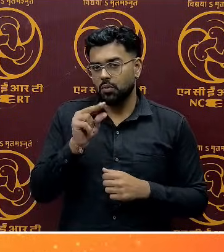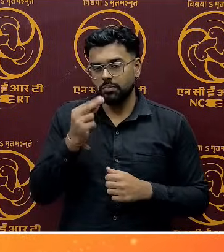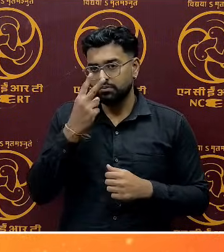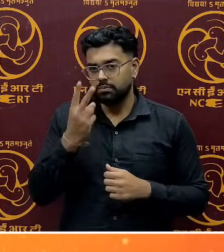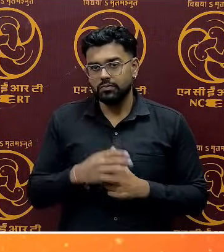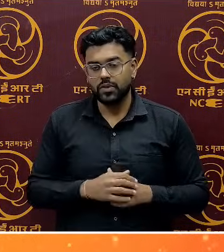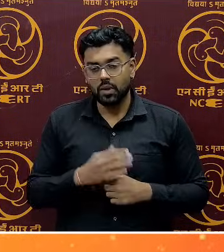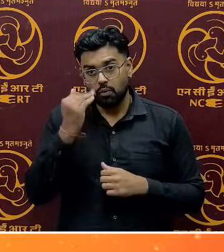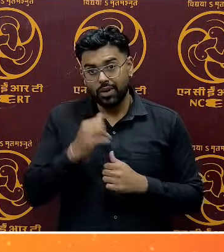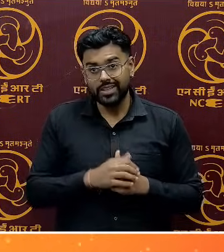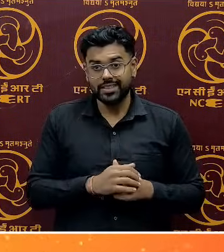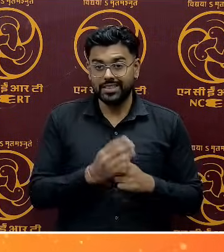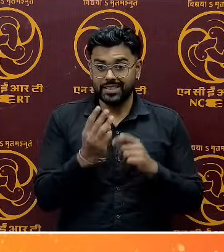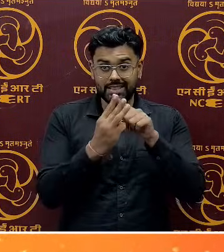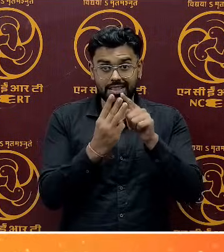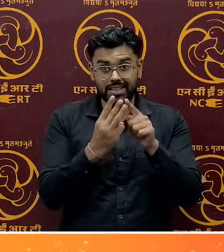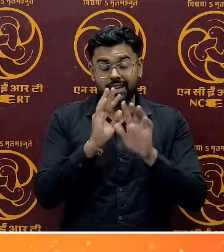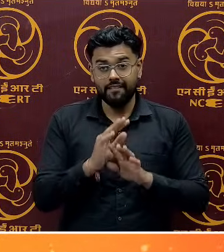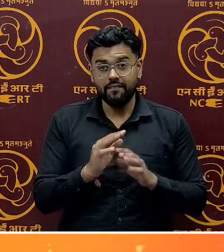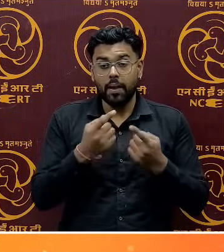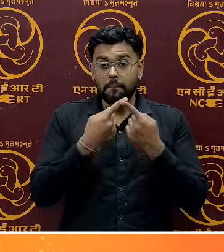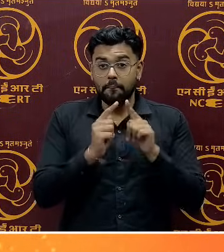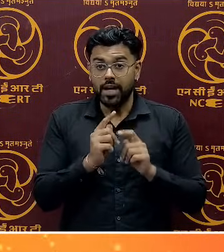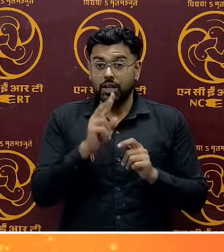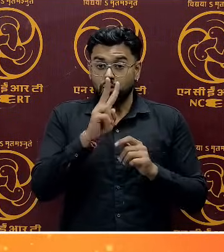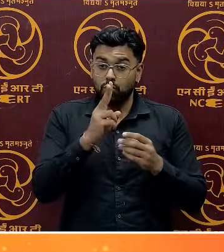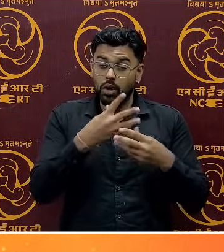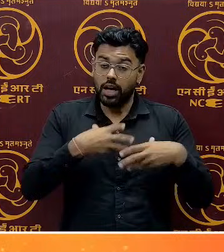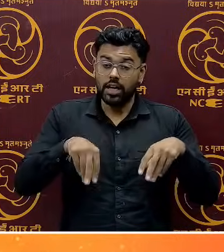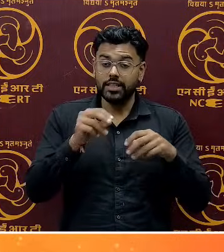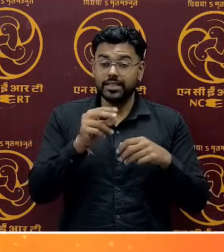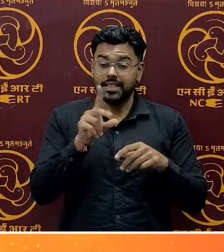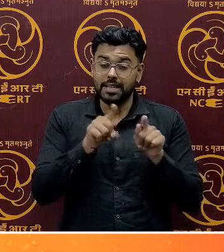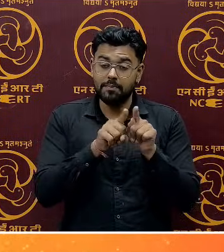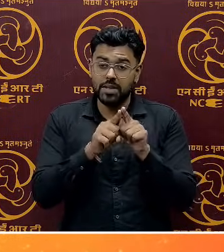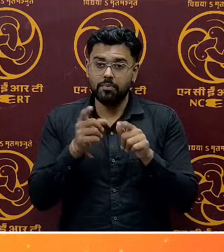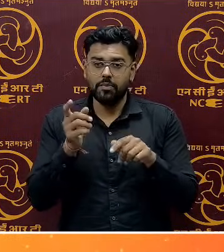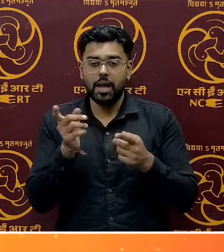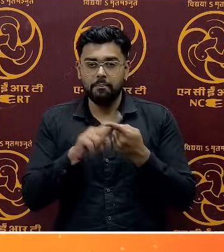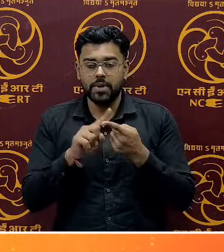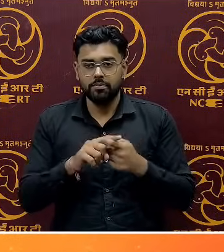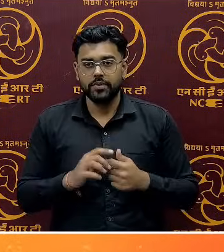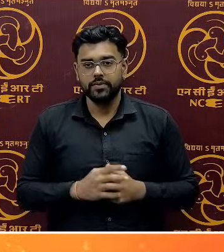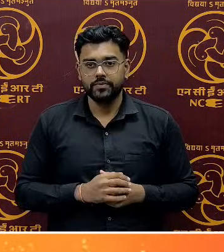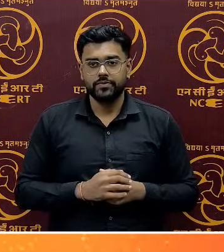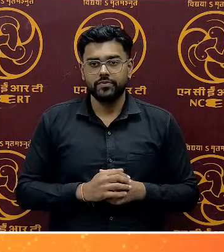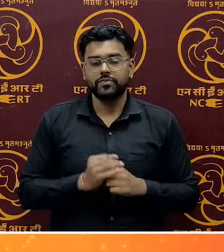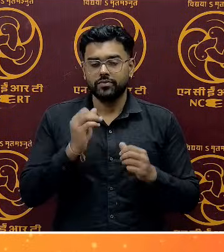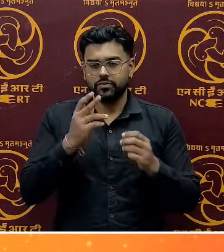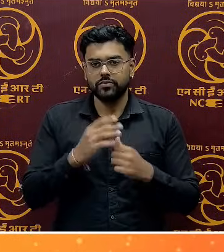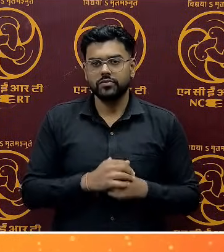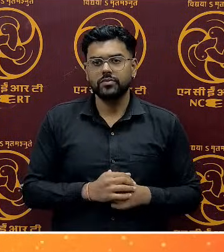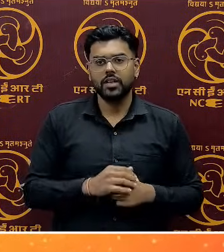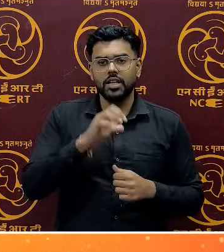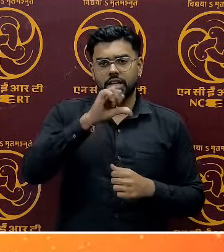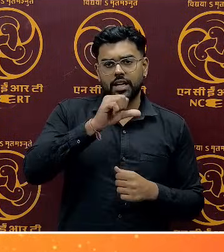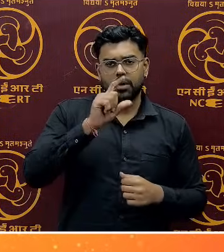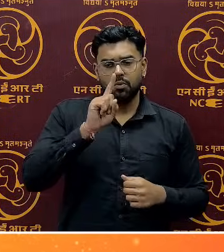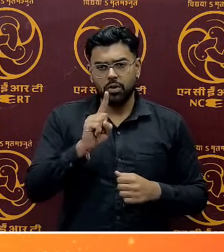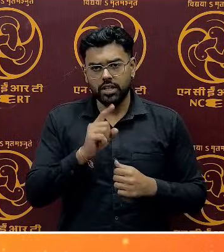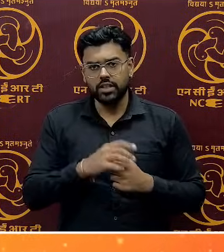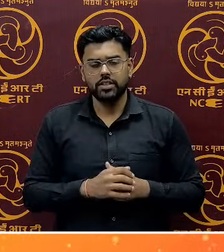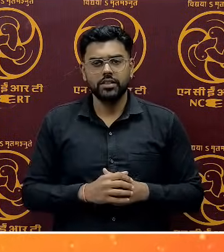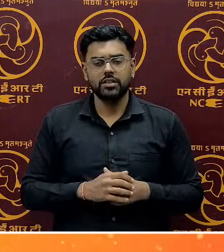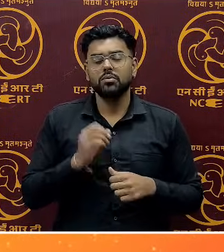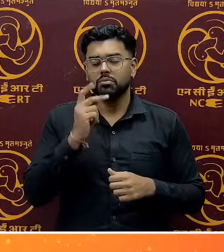have 3 factors, but 2 is a repetition here. Yes. Okay, so 4 factors we have here. What about 91? 7